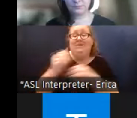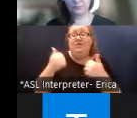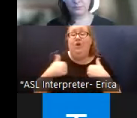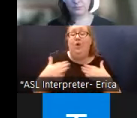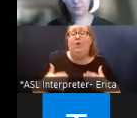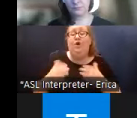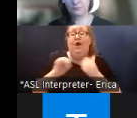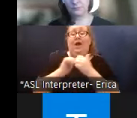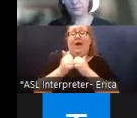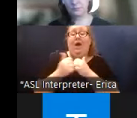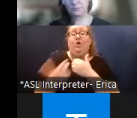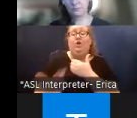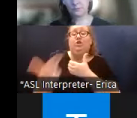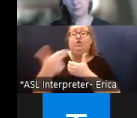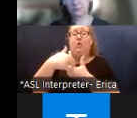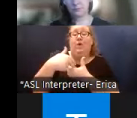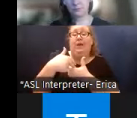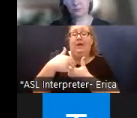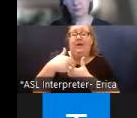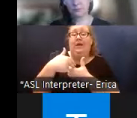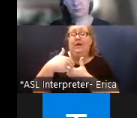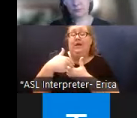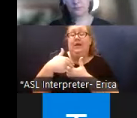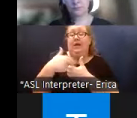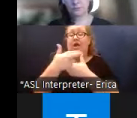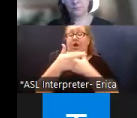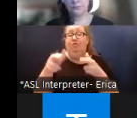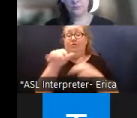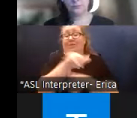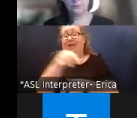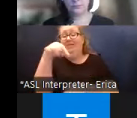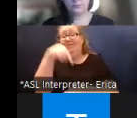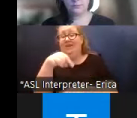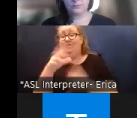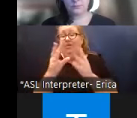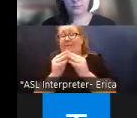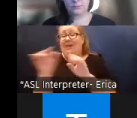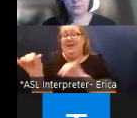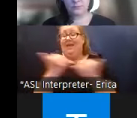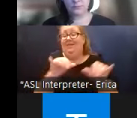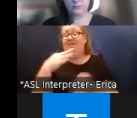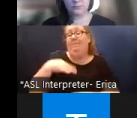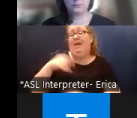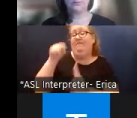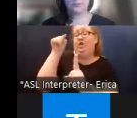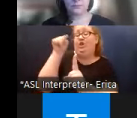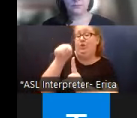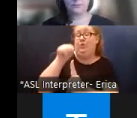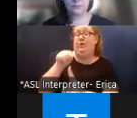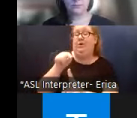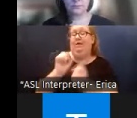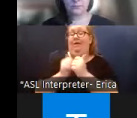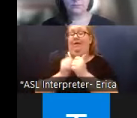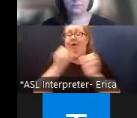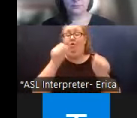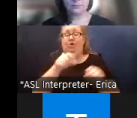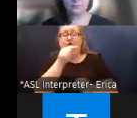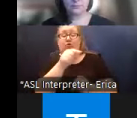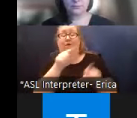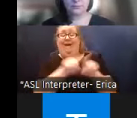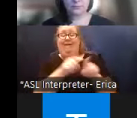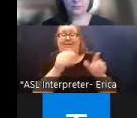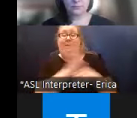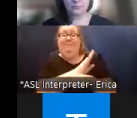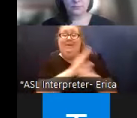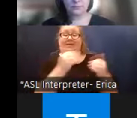could joining a room like this or a meeting like this benefit you? You know, how could you as a business owner or